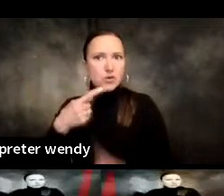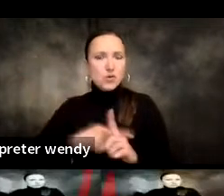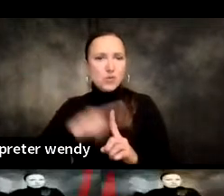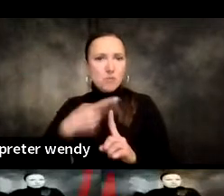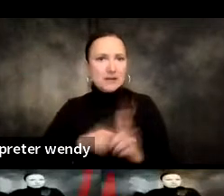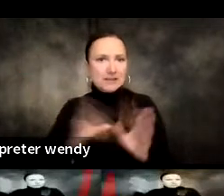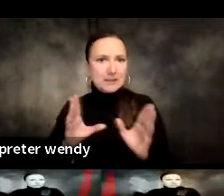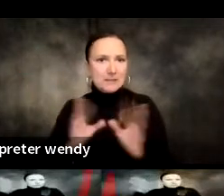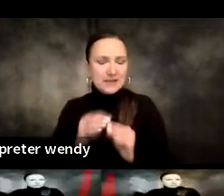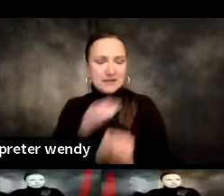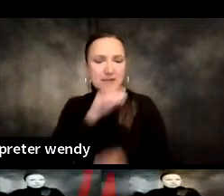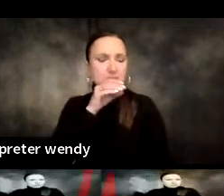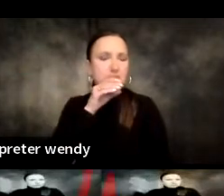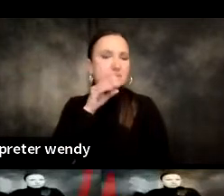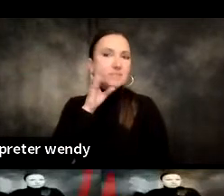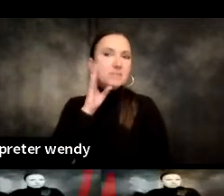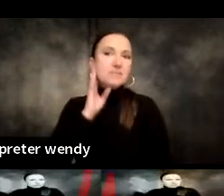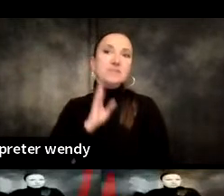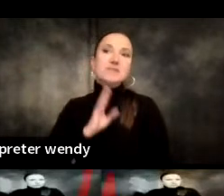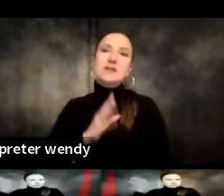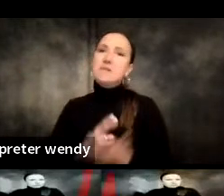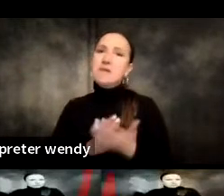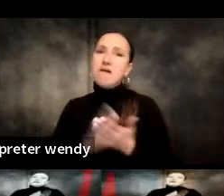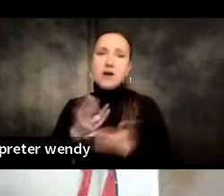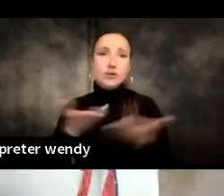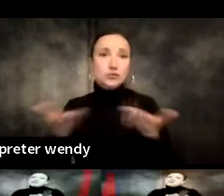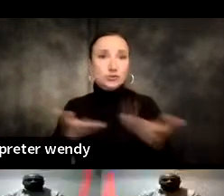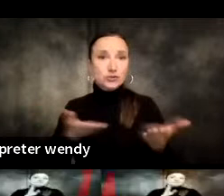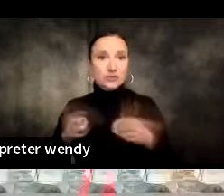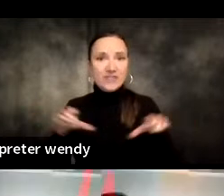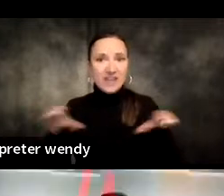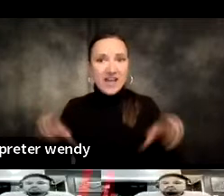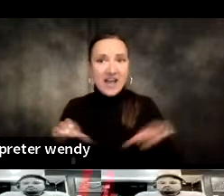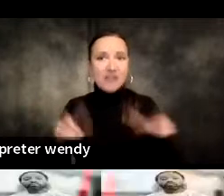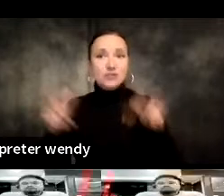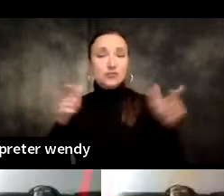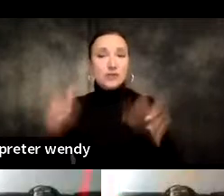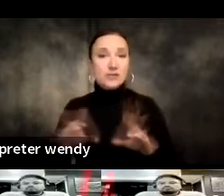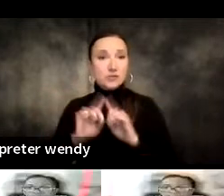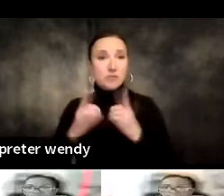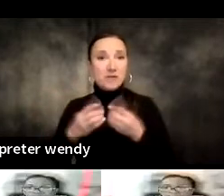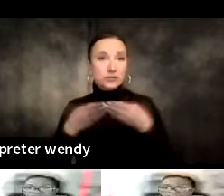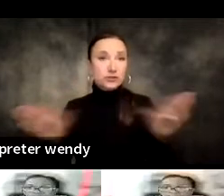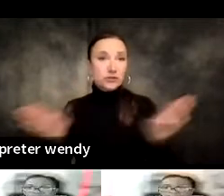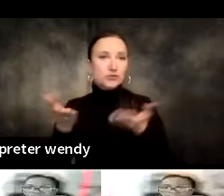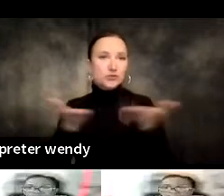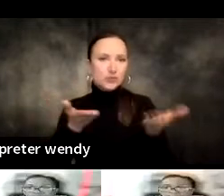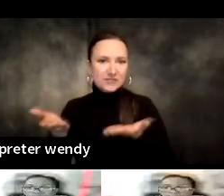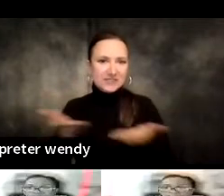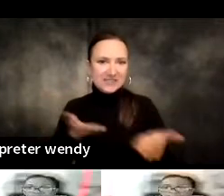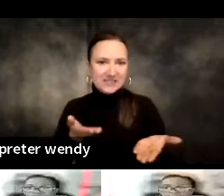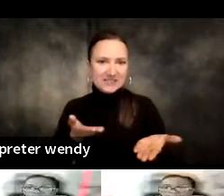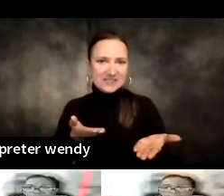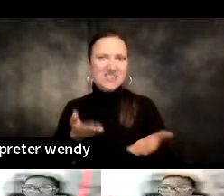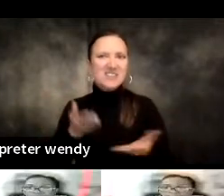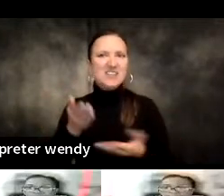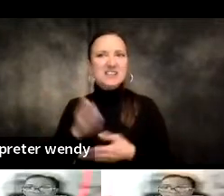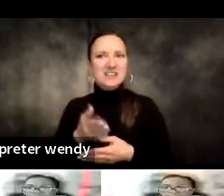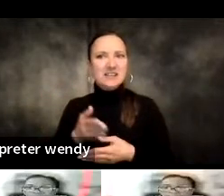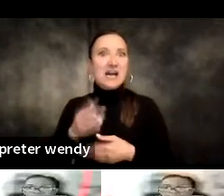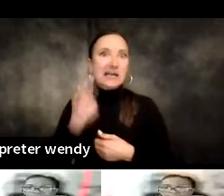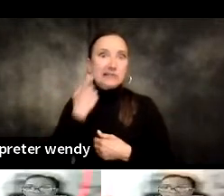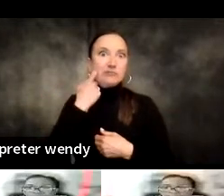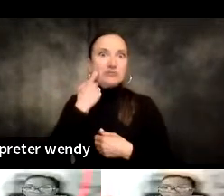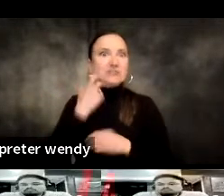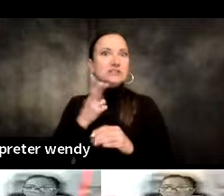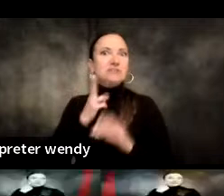meeting. And I am honored to serve as the acting director of the Department of General Services, which is a post that I just started.